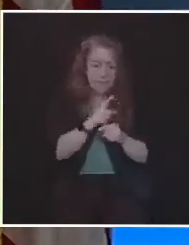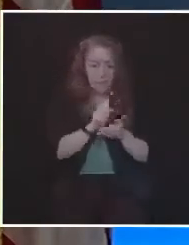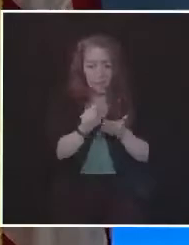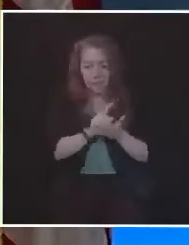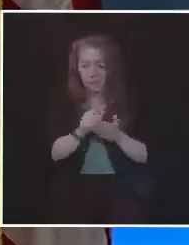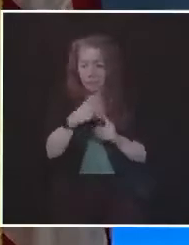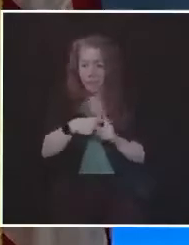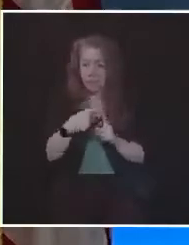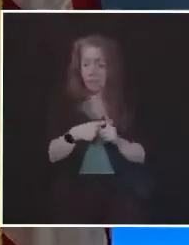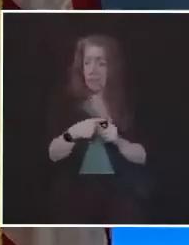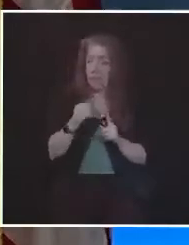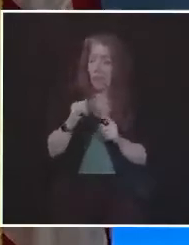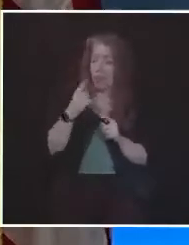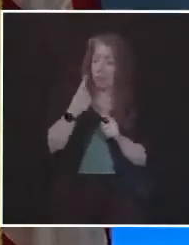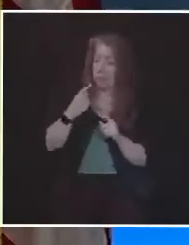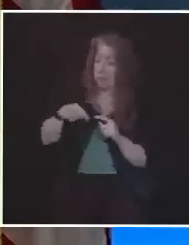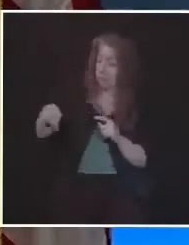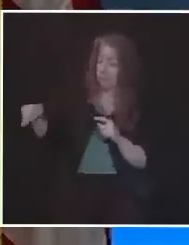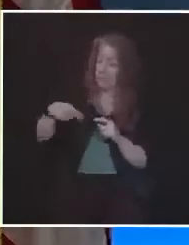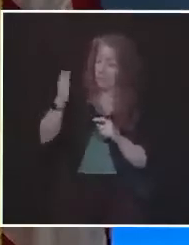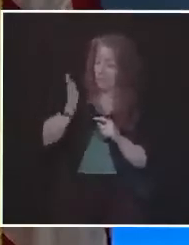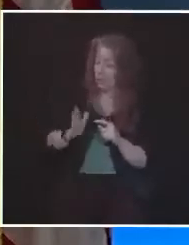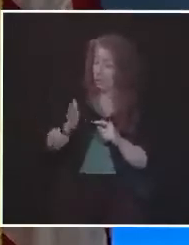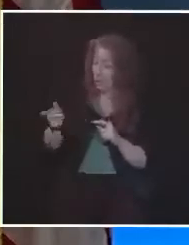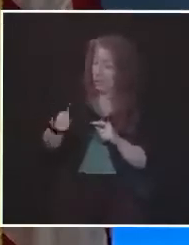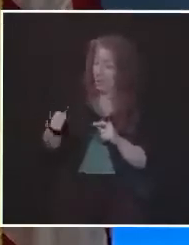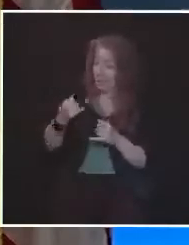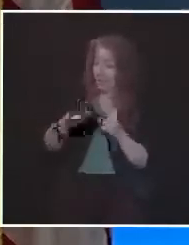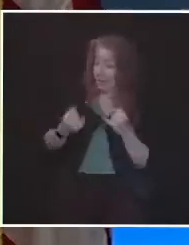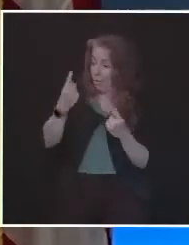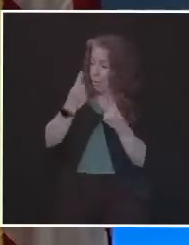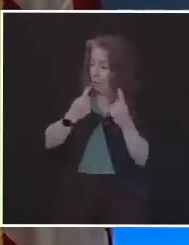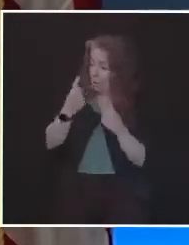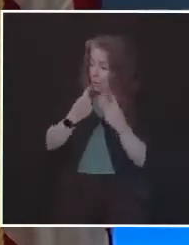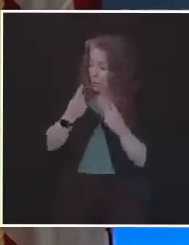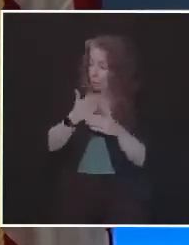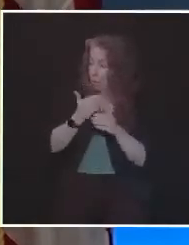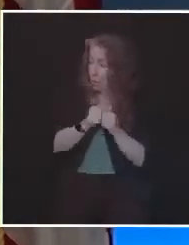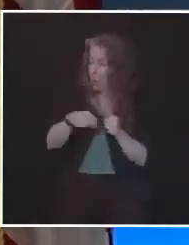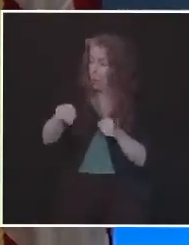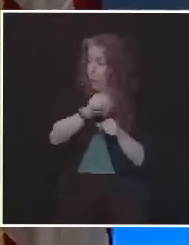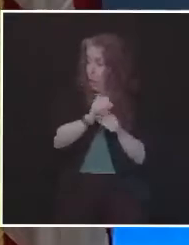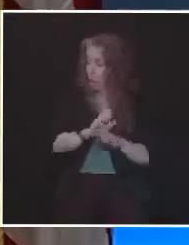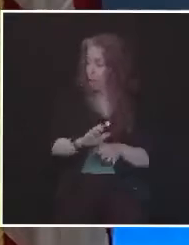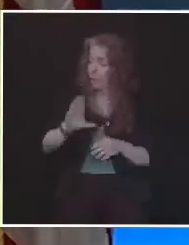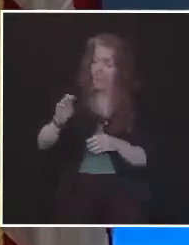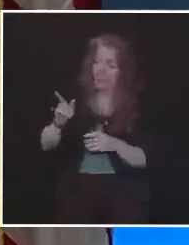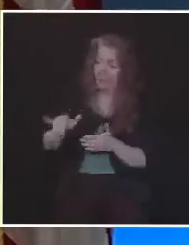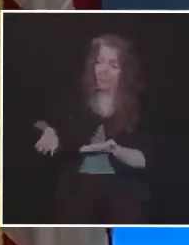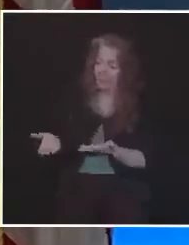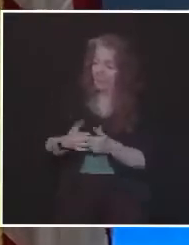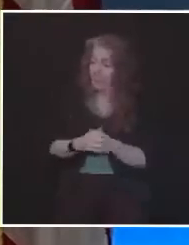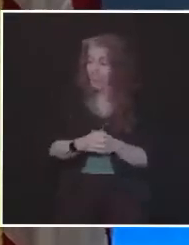there any final thoughts that you would like to share with the workforce? And we'll start with Kathy.